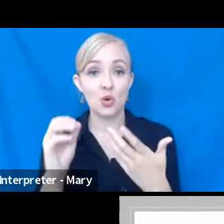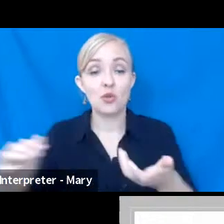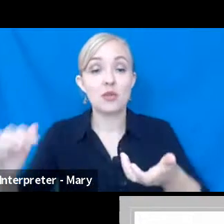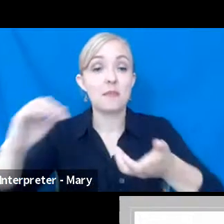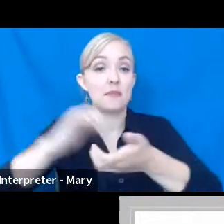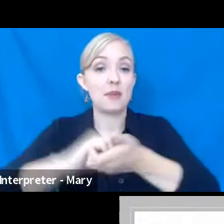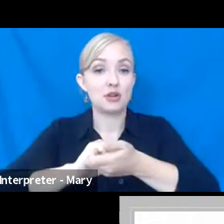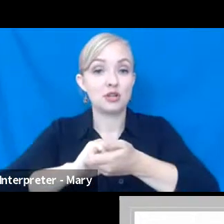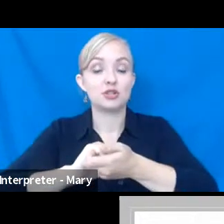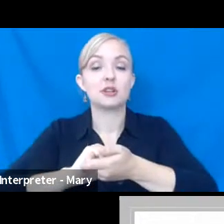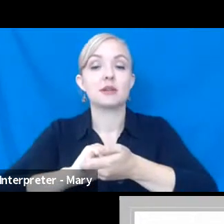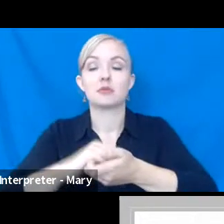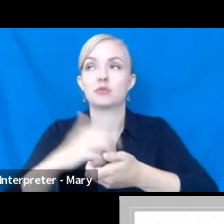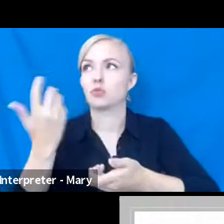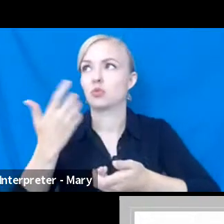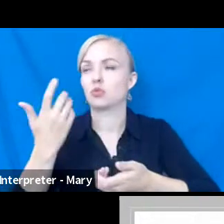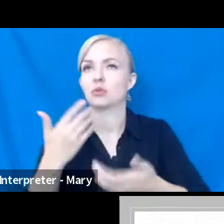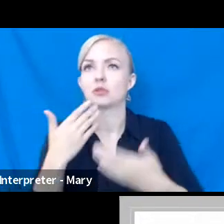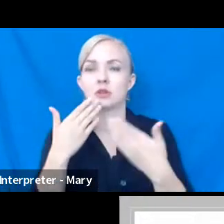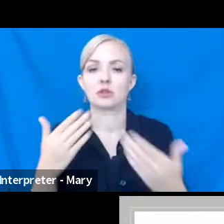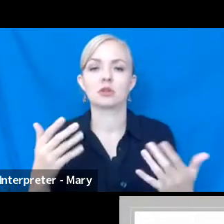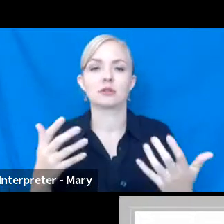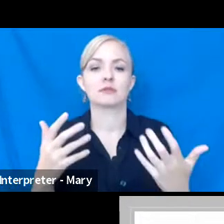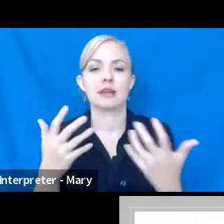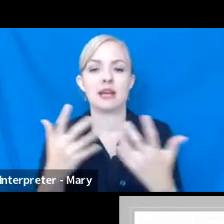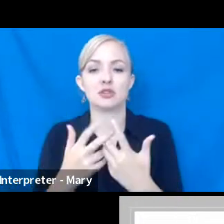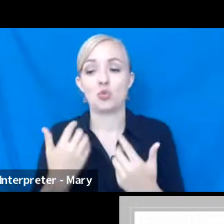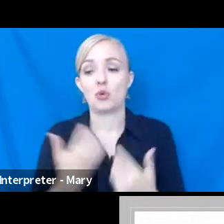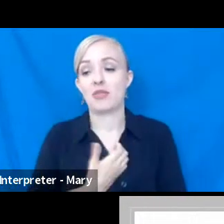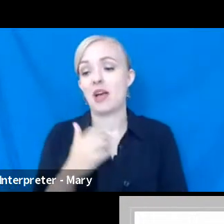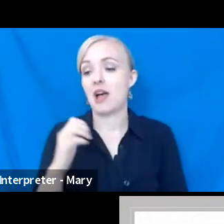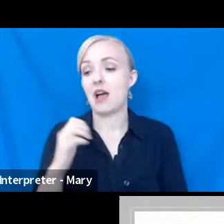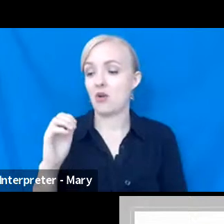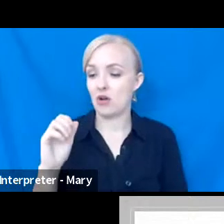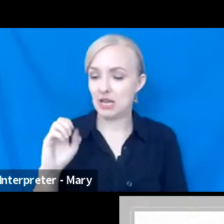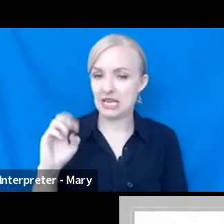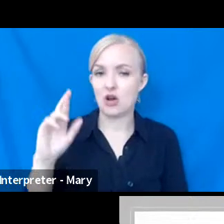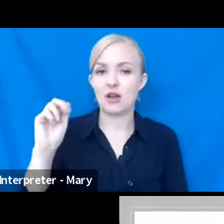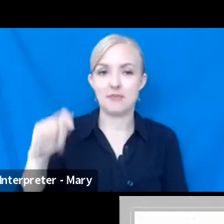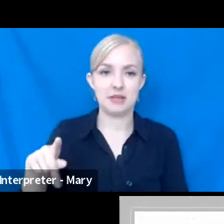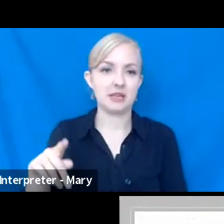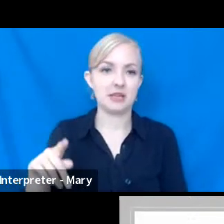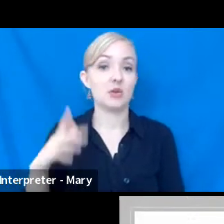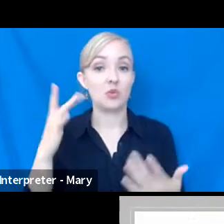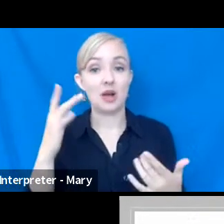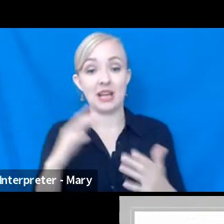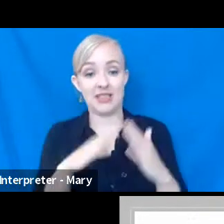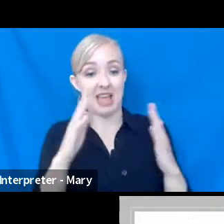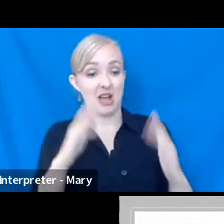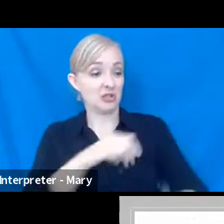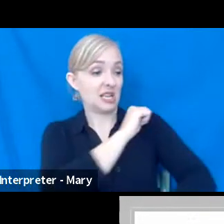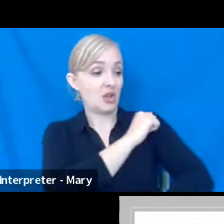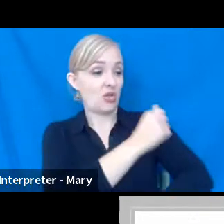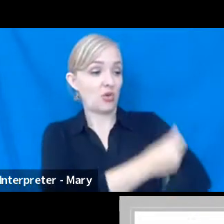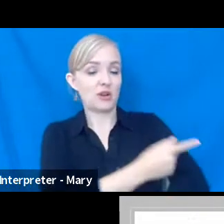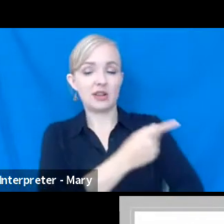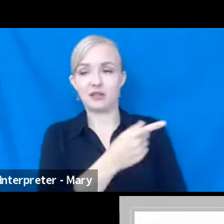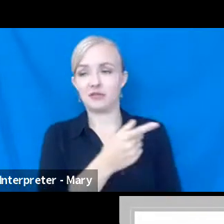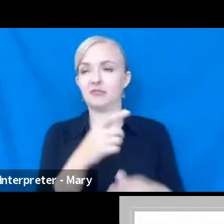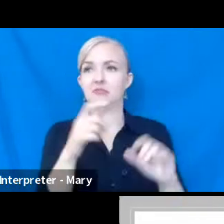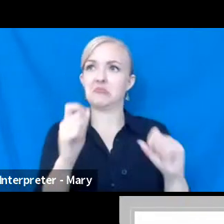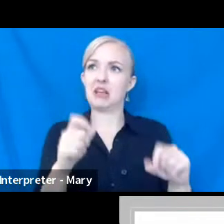partnership pairs so incredibly well with the emergency rental assistance programs that we have because the Housing Authority has been able